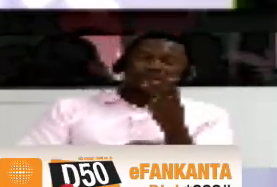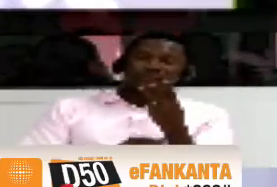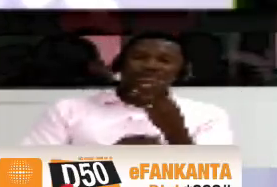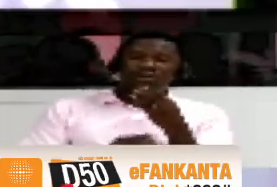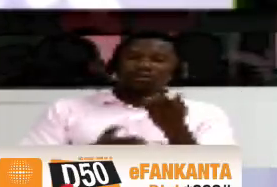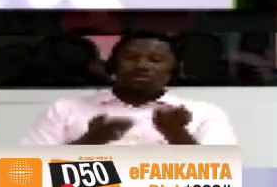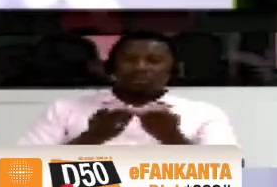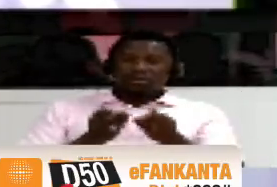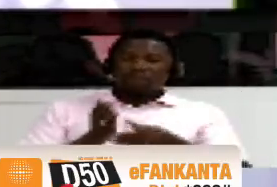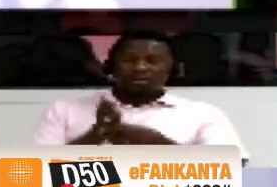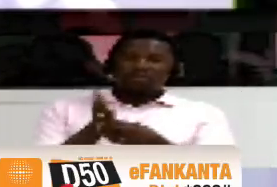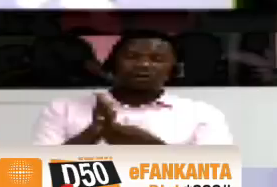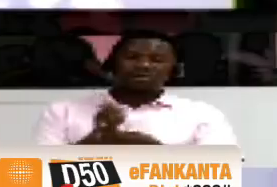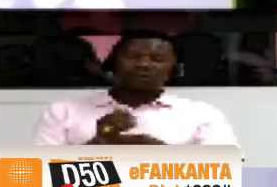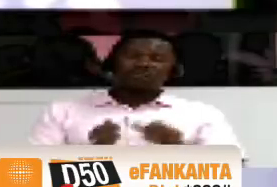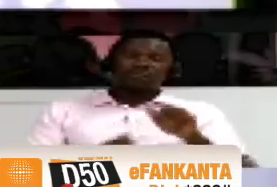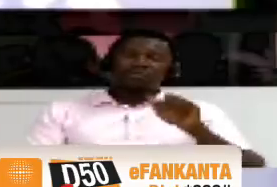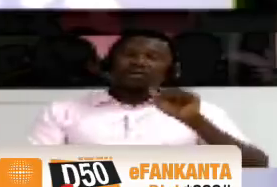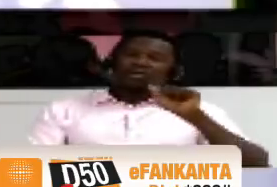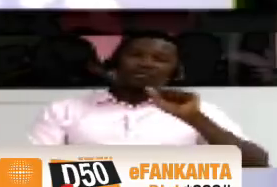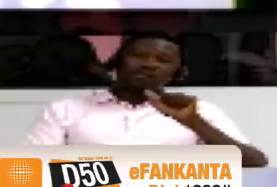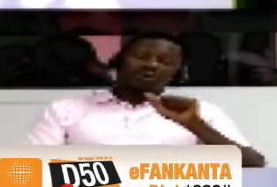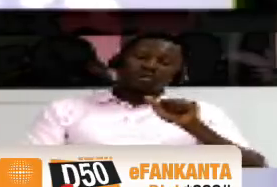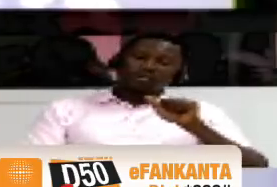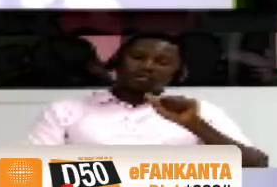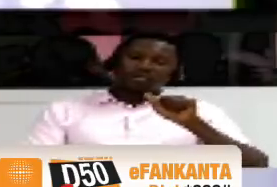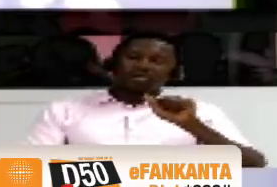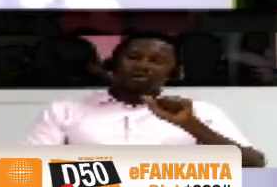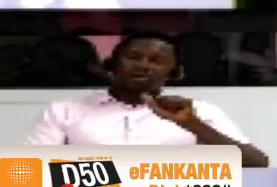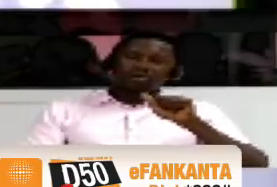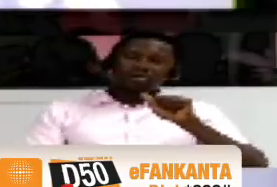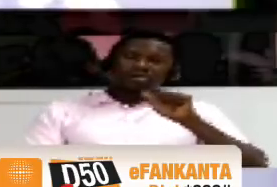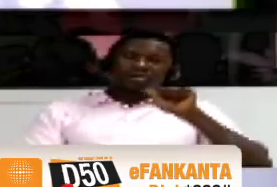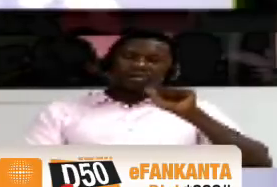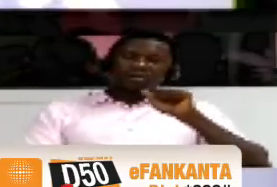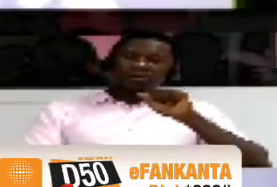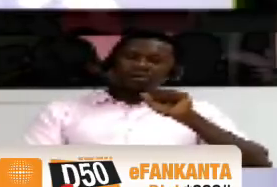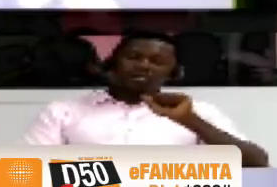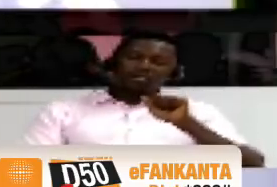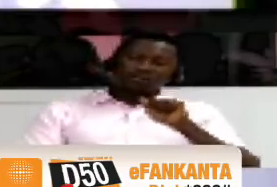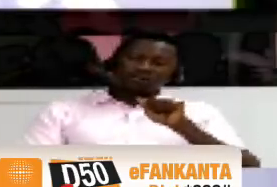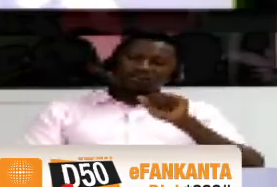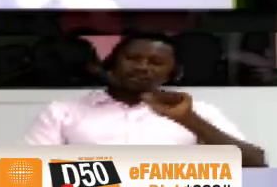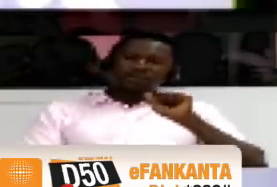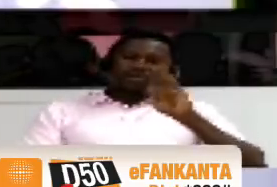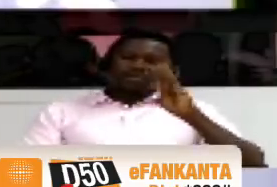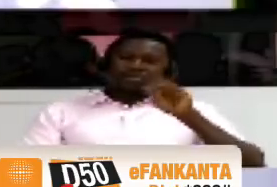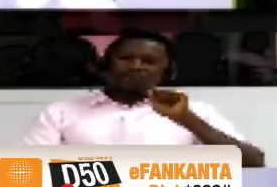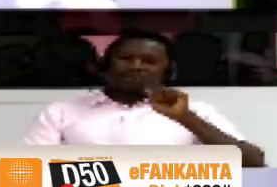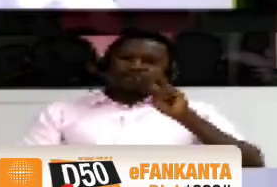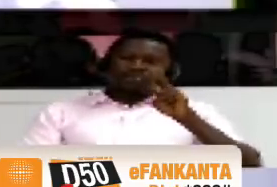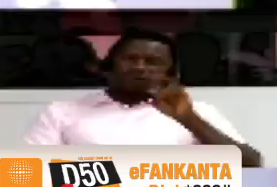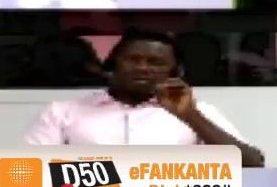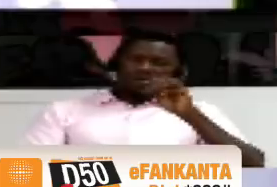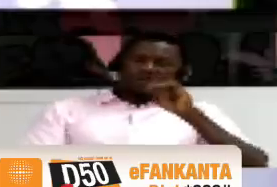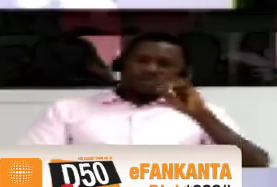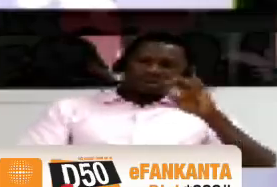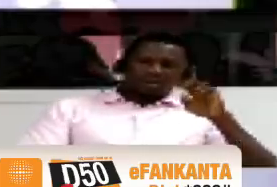Gay, Babukar An. I found them at the police headquarters. We spent almost about 2-3 days there